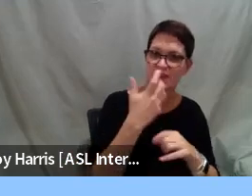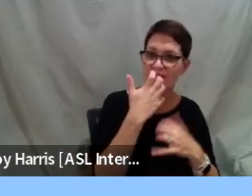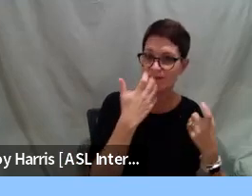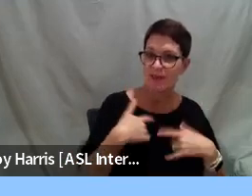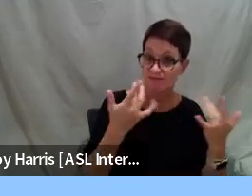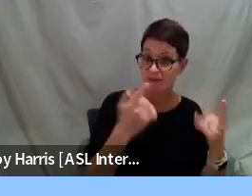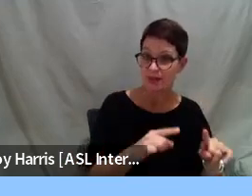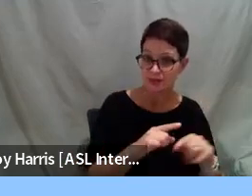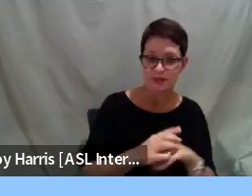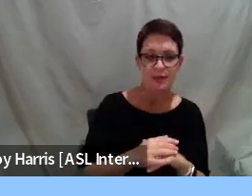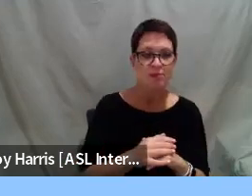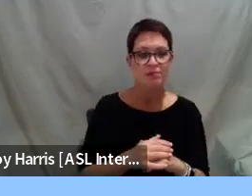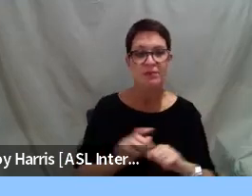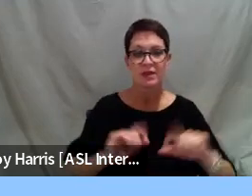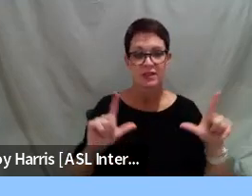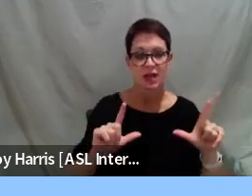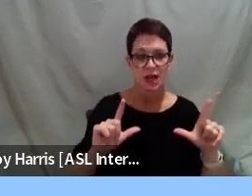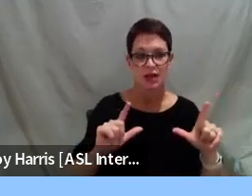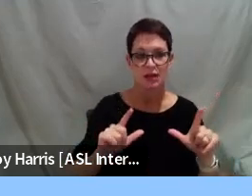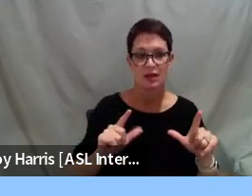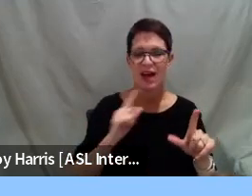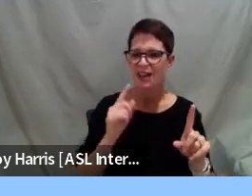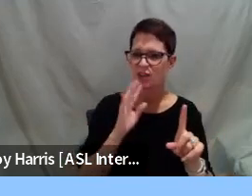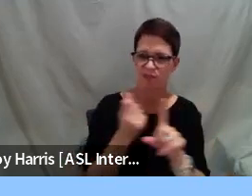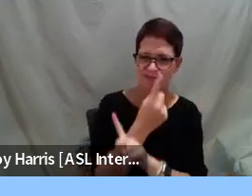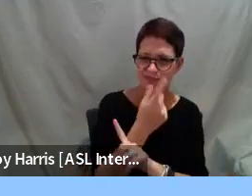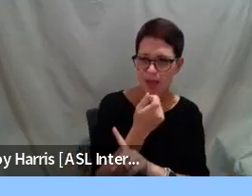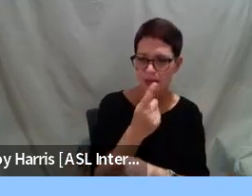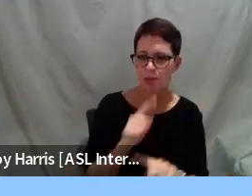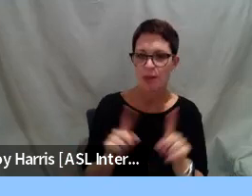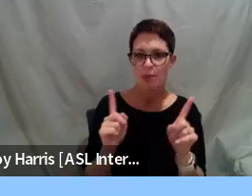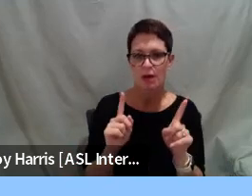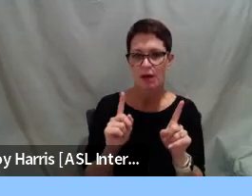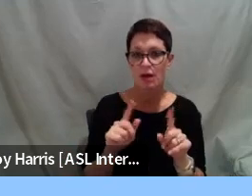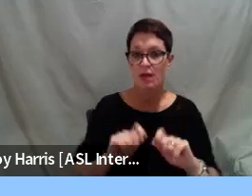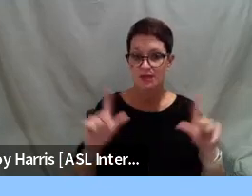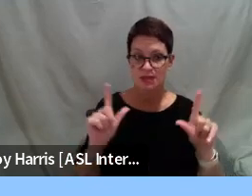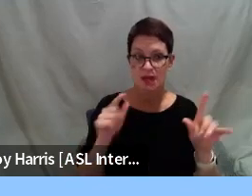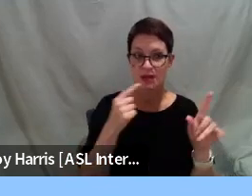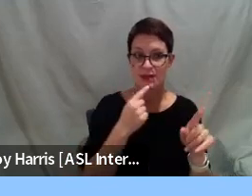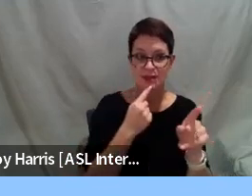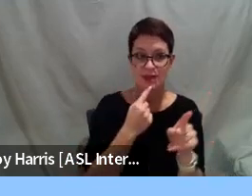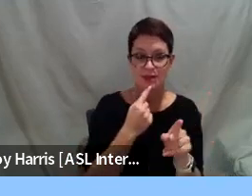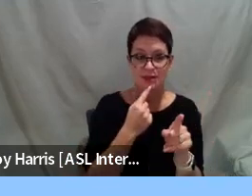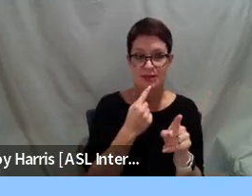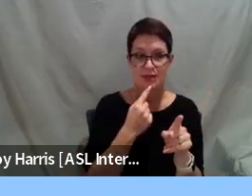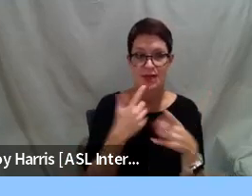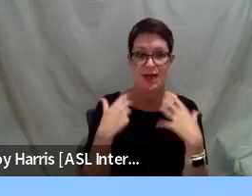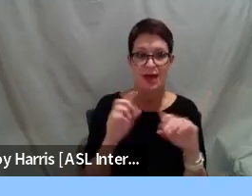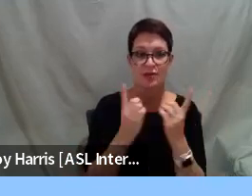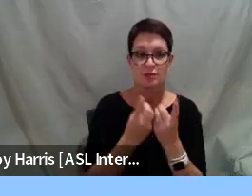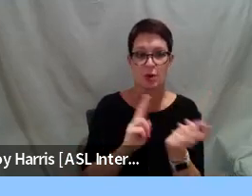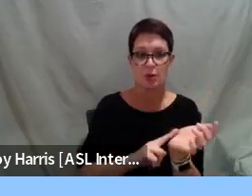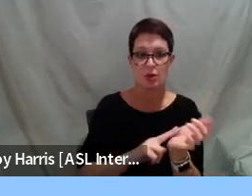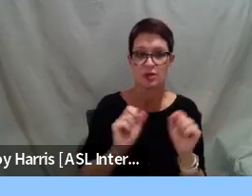And on the slide, so I deviated from the slide a little bit, but on the slide it reads, health department